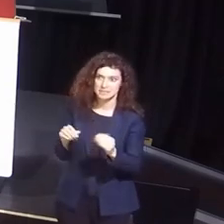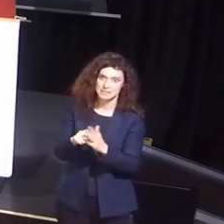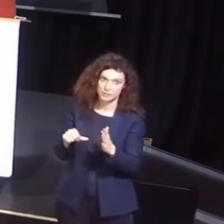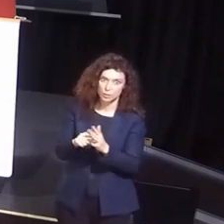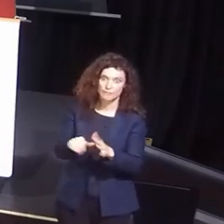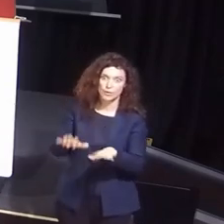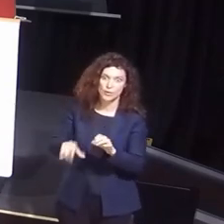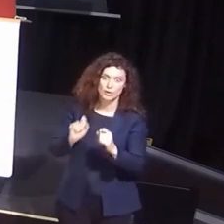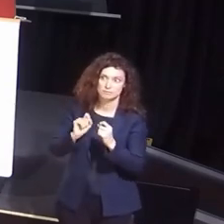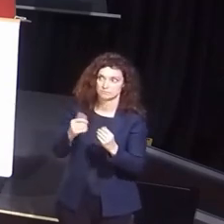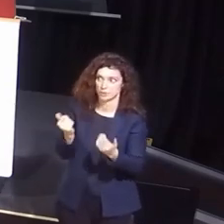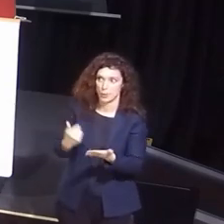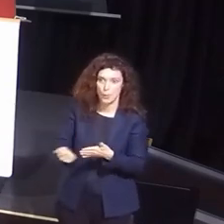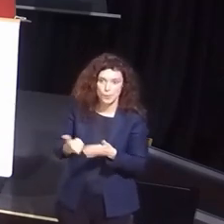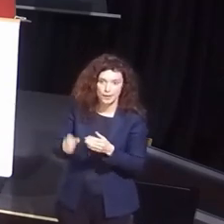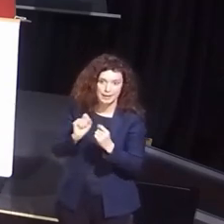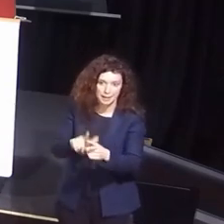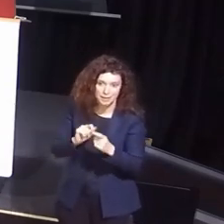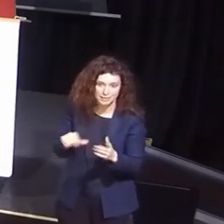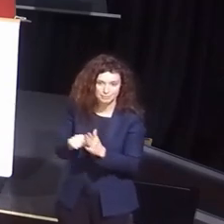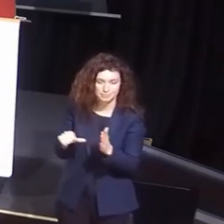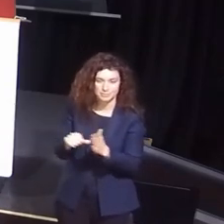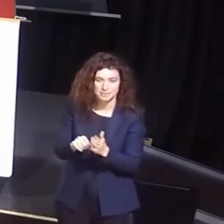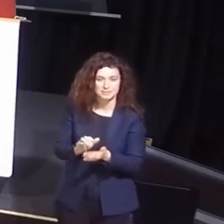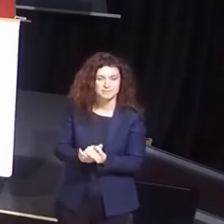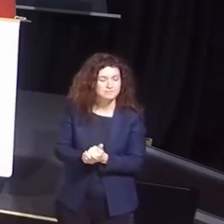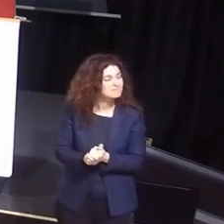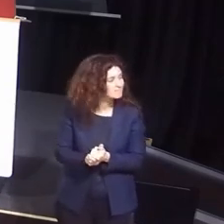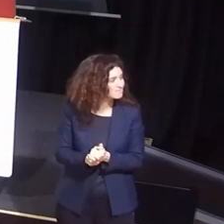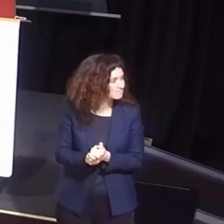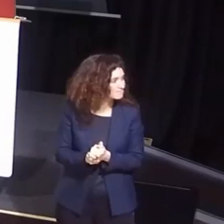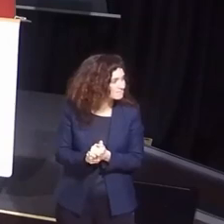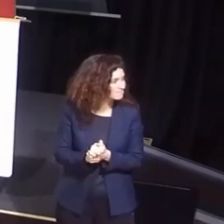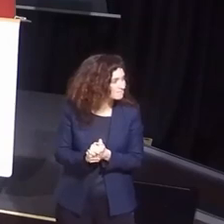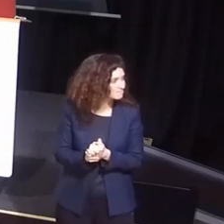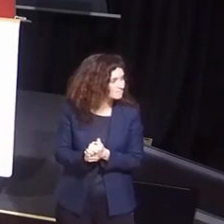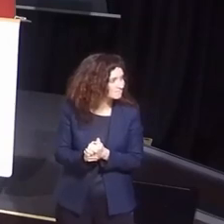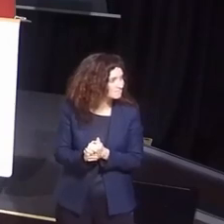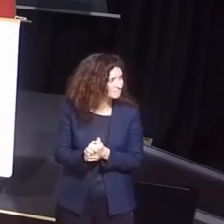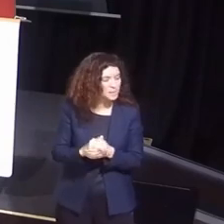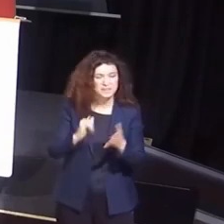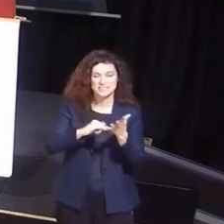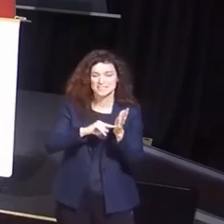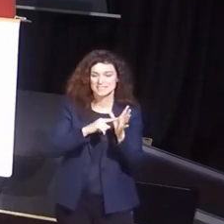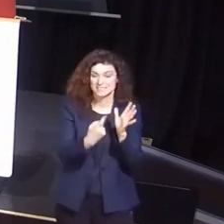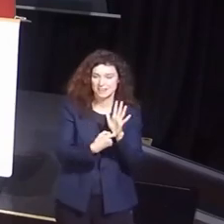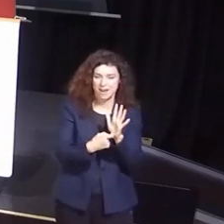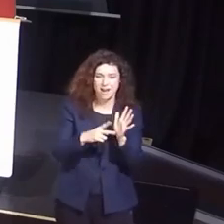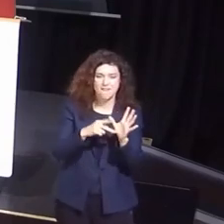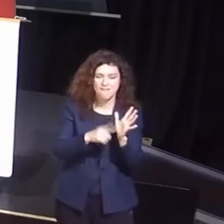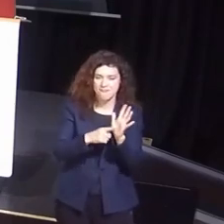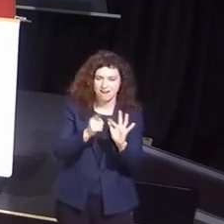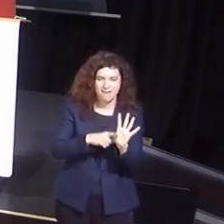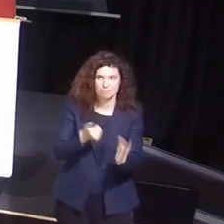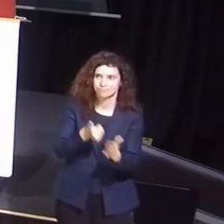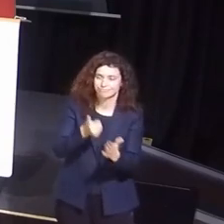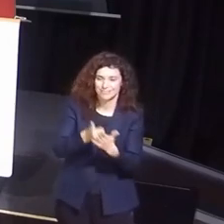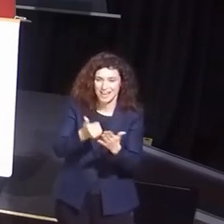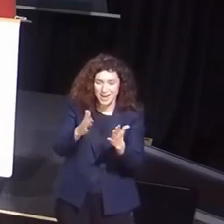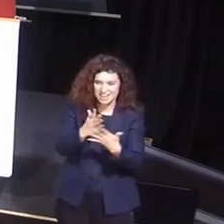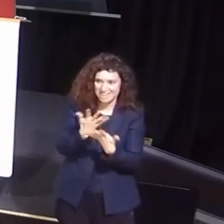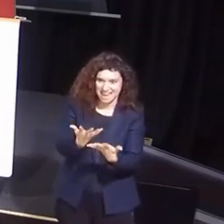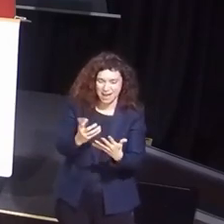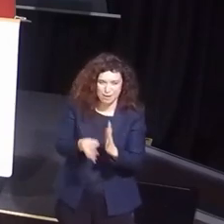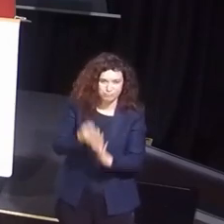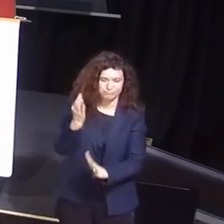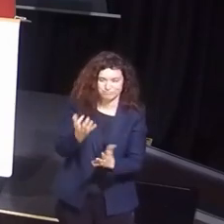But yeah, Stardew Valley, God, I'd love to play that game because I love watching other people. It's I just so cute. Sit on Twitch watching people play that